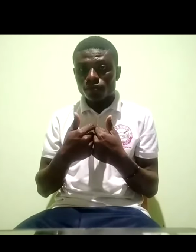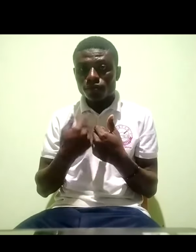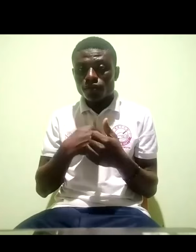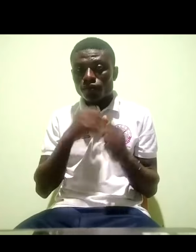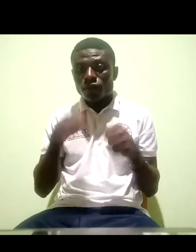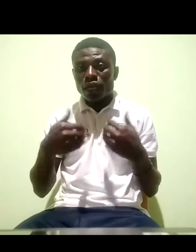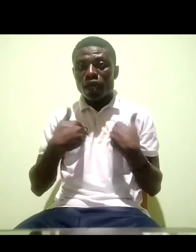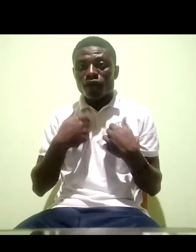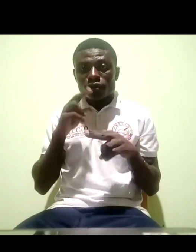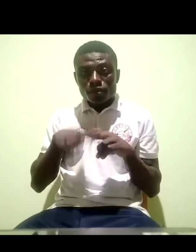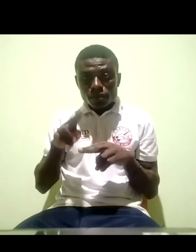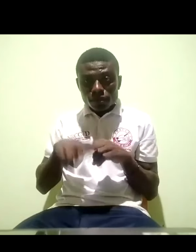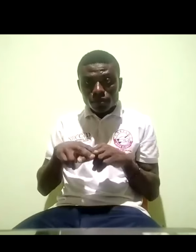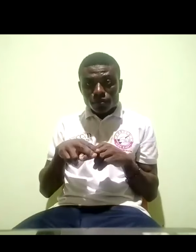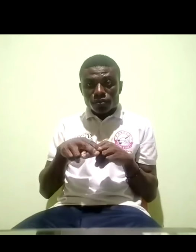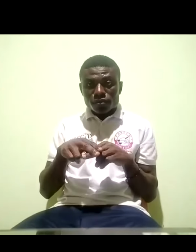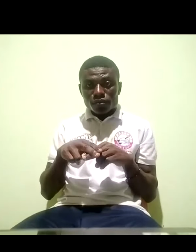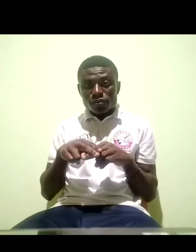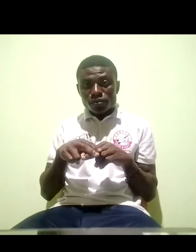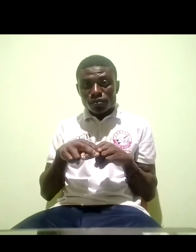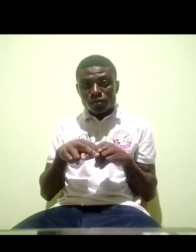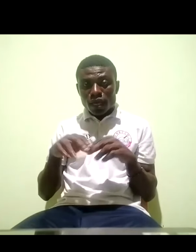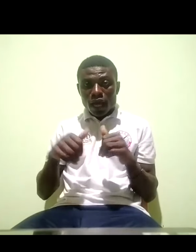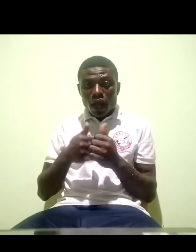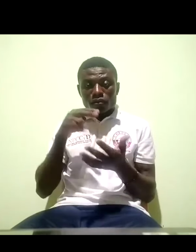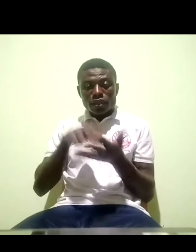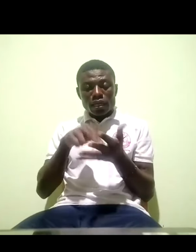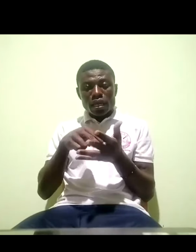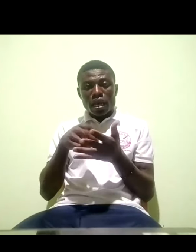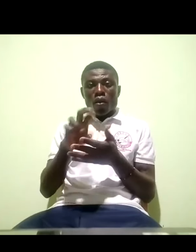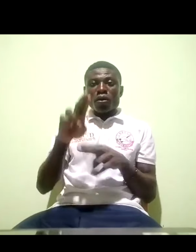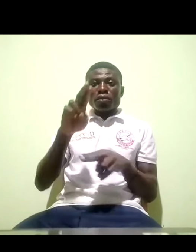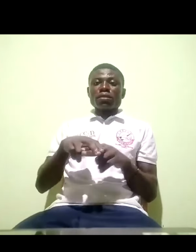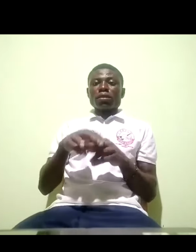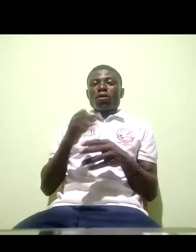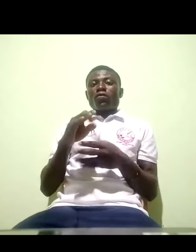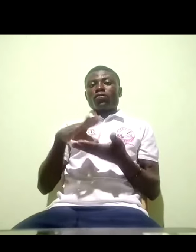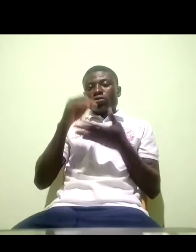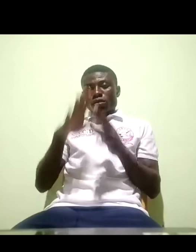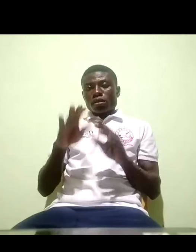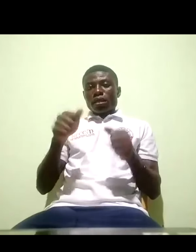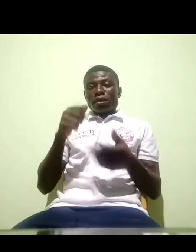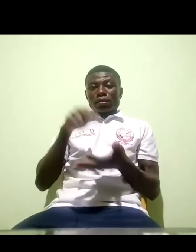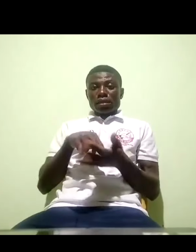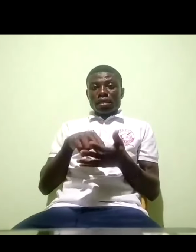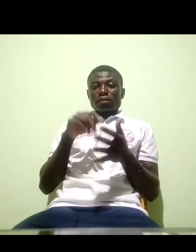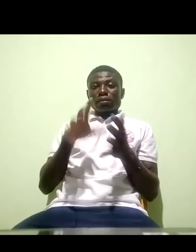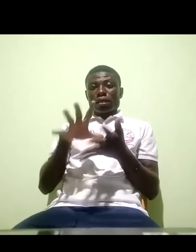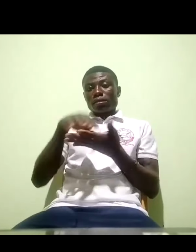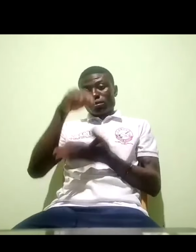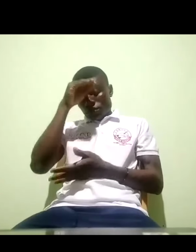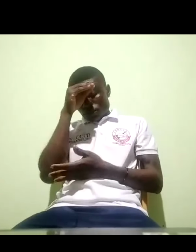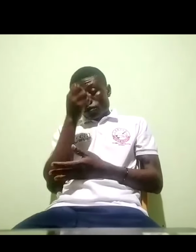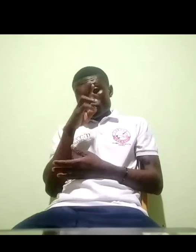sitting flexibility in the sitting part or the standing part of the student, he can stand at a desk and work, or he can have